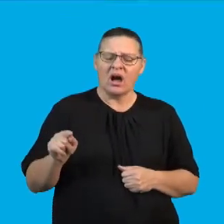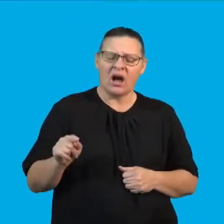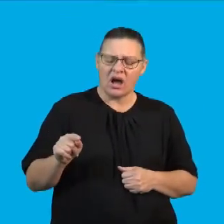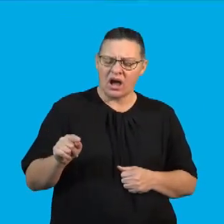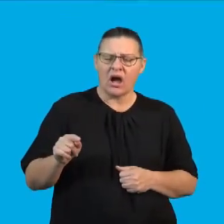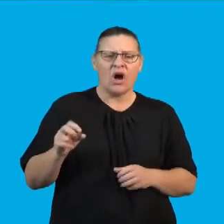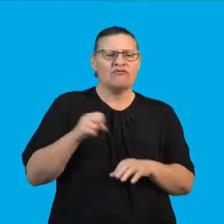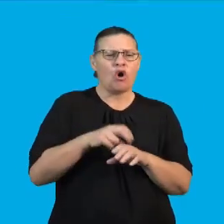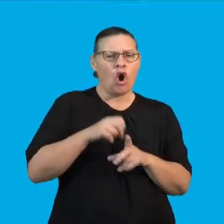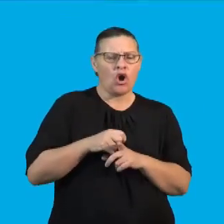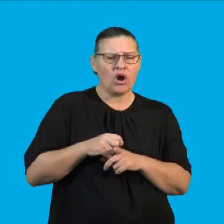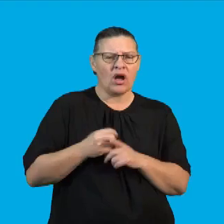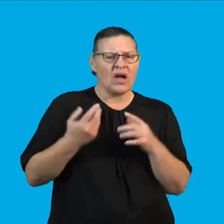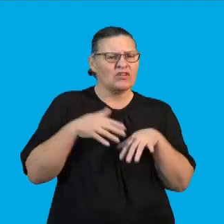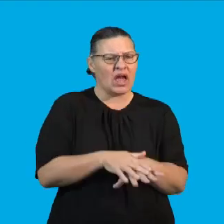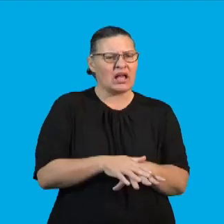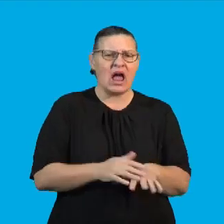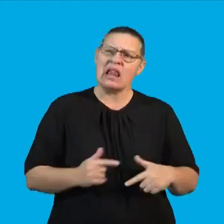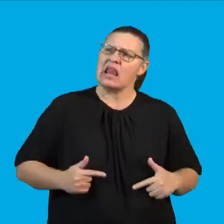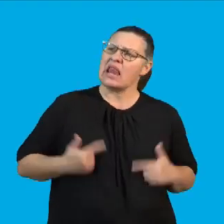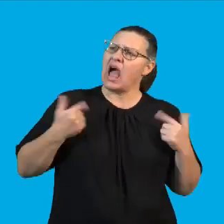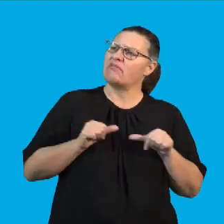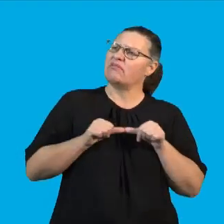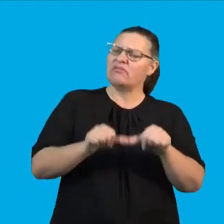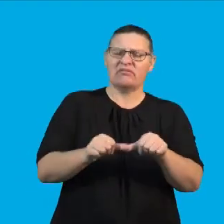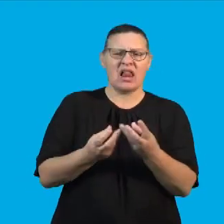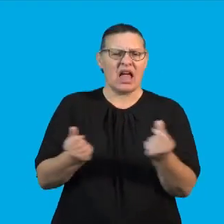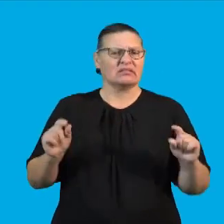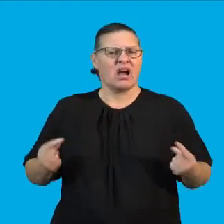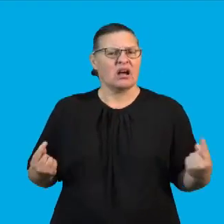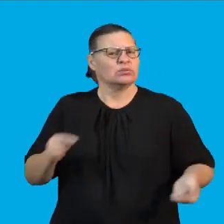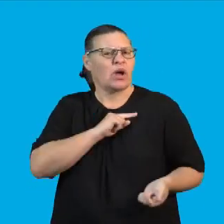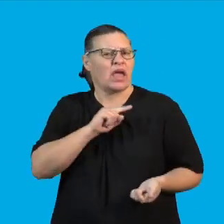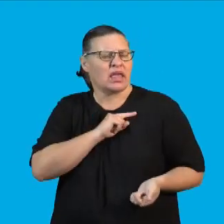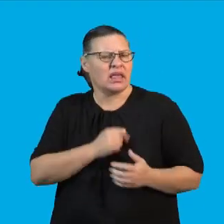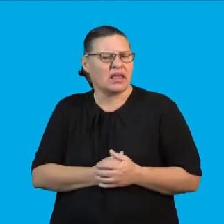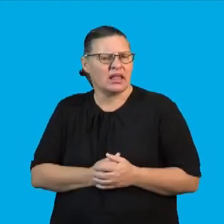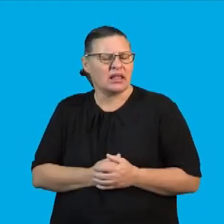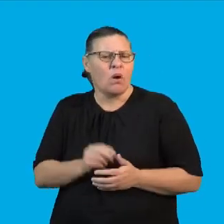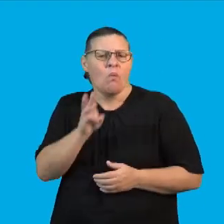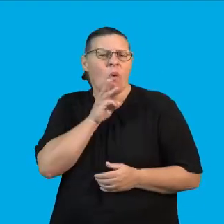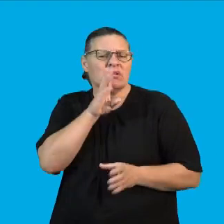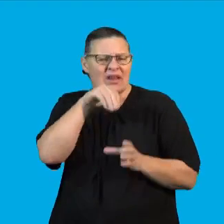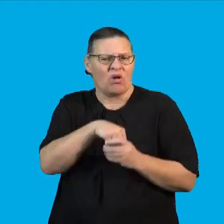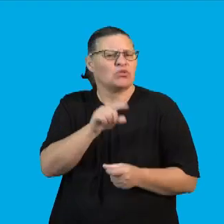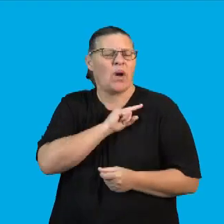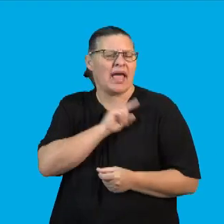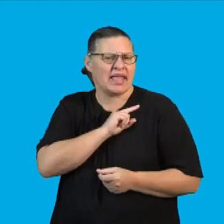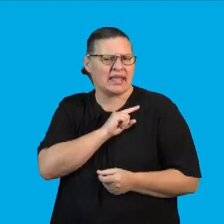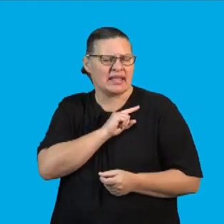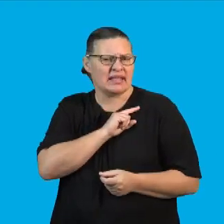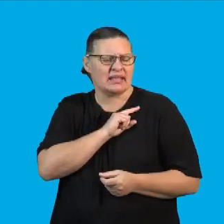Why the fertilized egg of these frogs do not survive on land? They are laid in